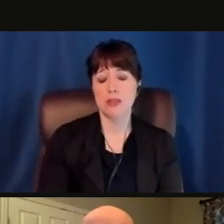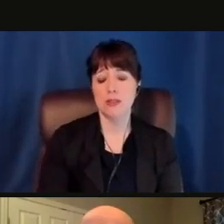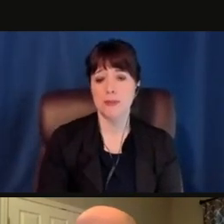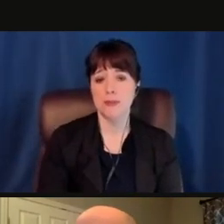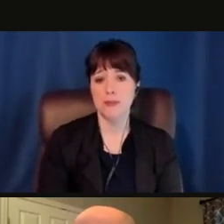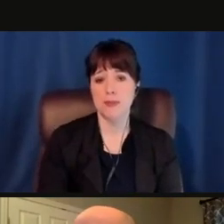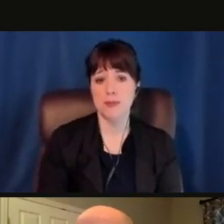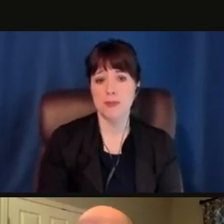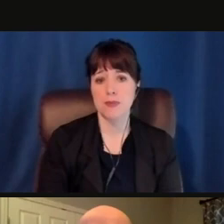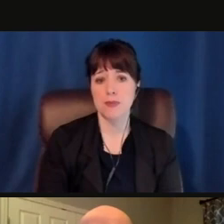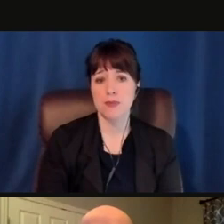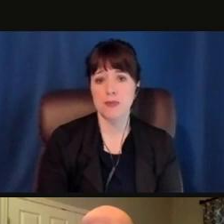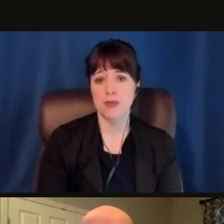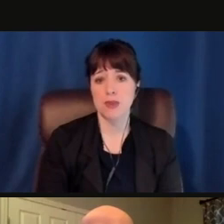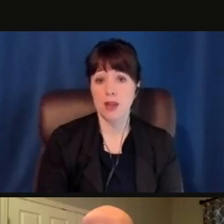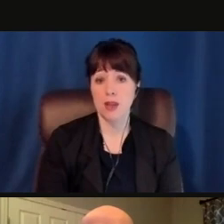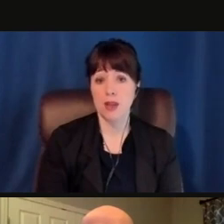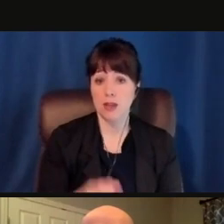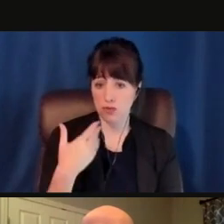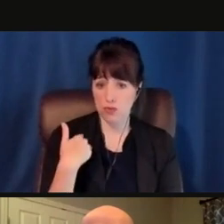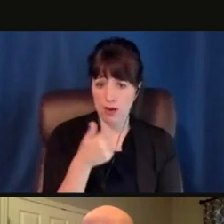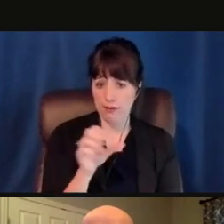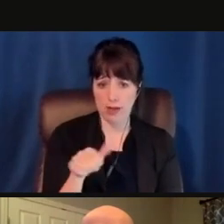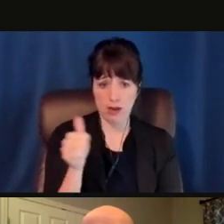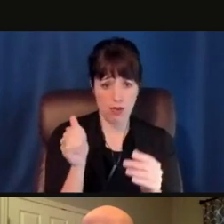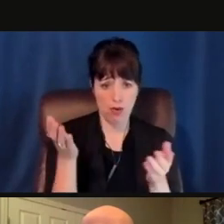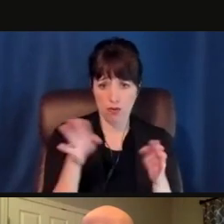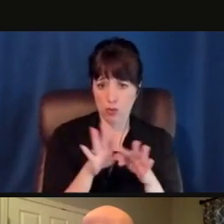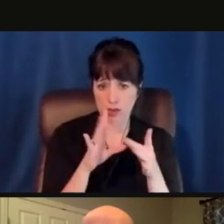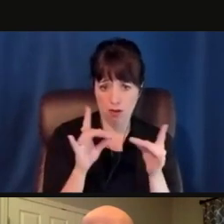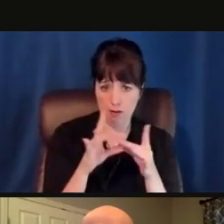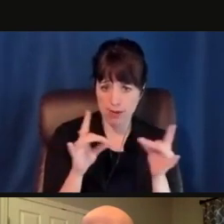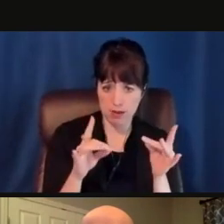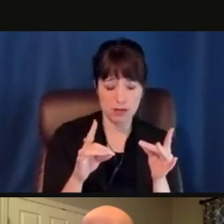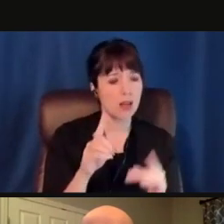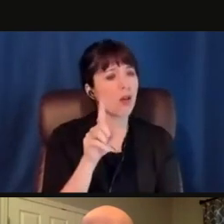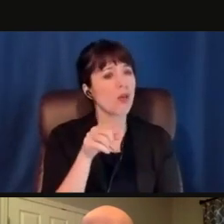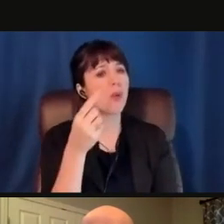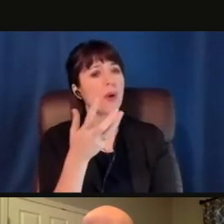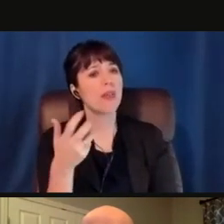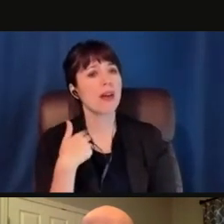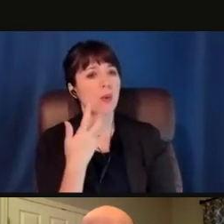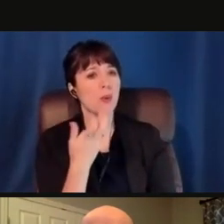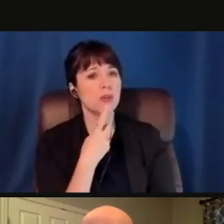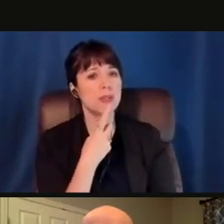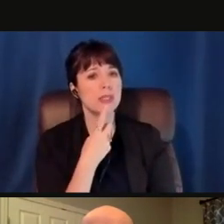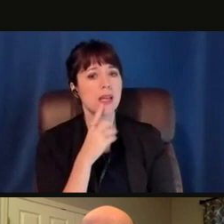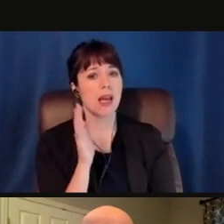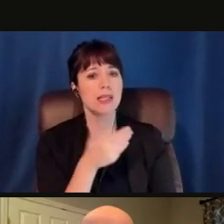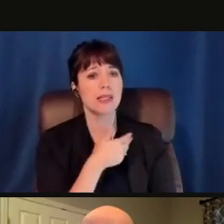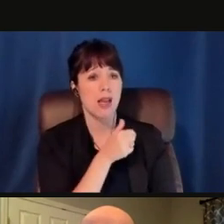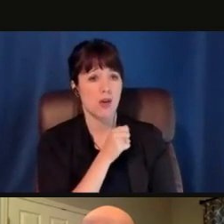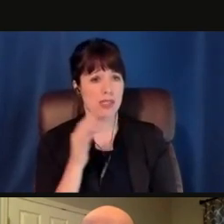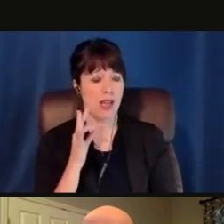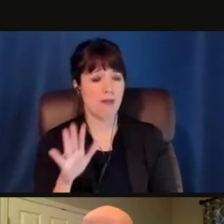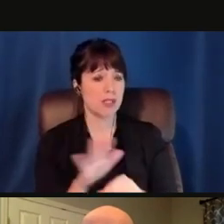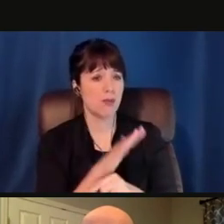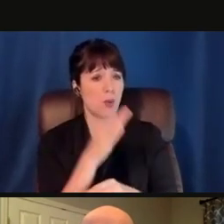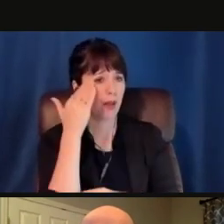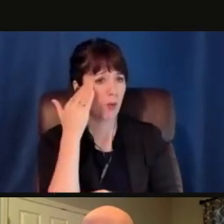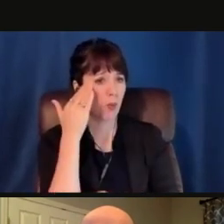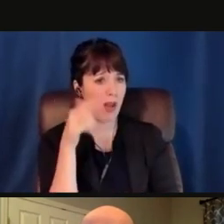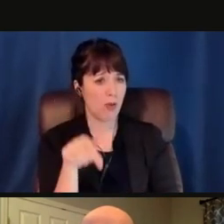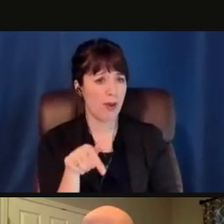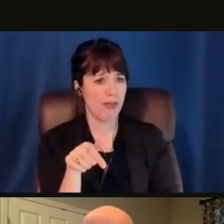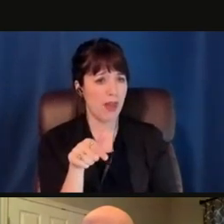Did you have any closing comments that you wanted to make? The only thing that I wanted to say is that our staff is fully aware of this phase